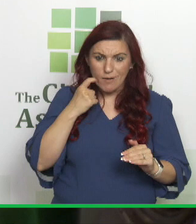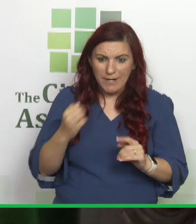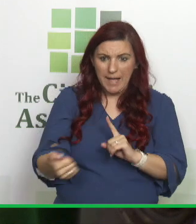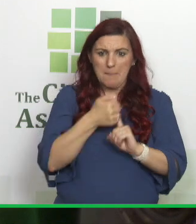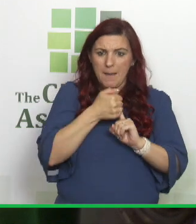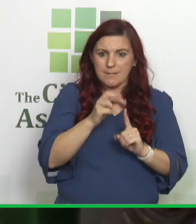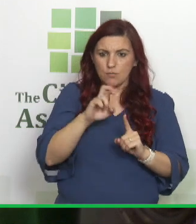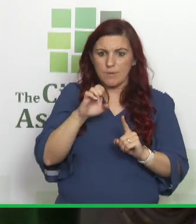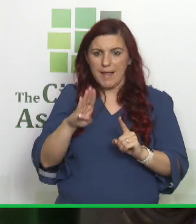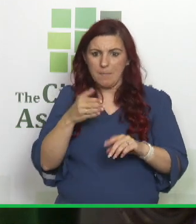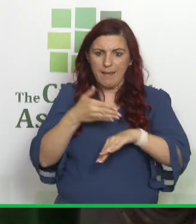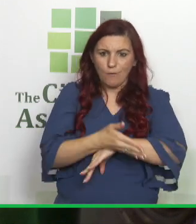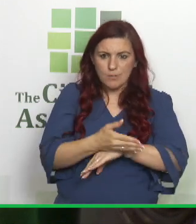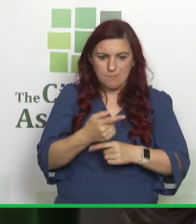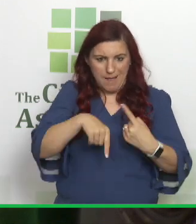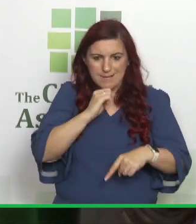staff.